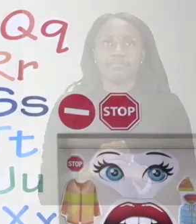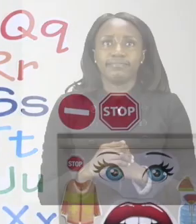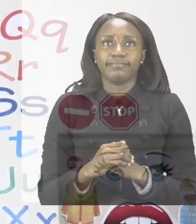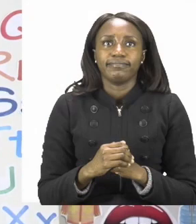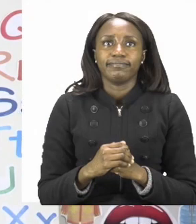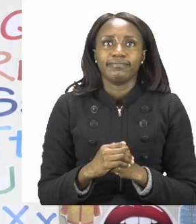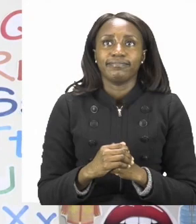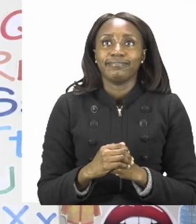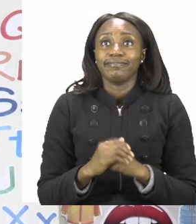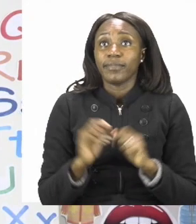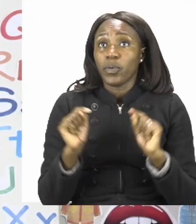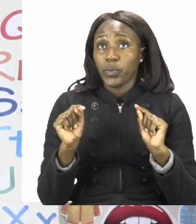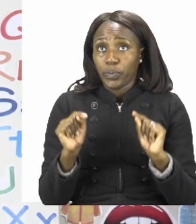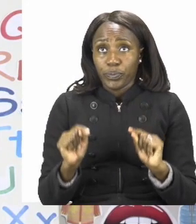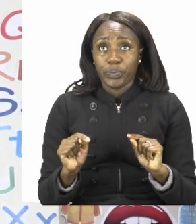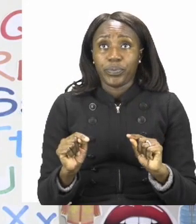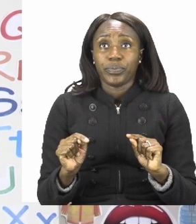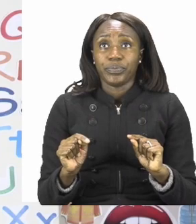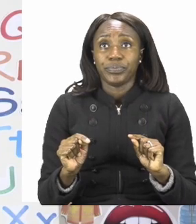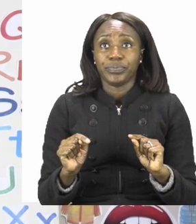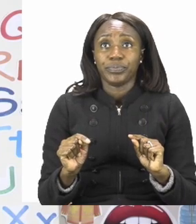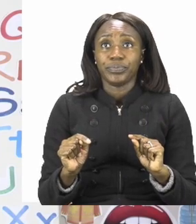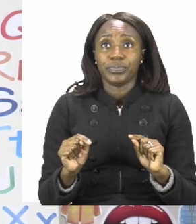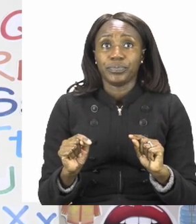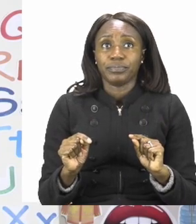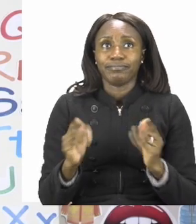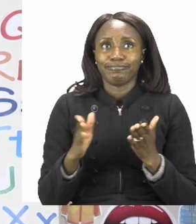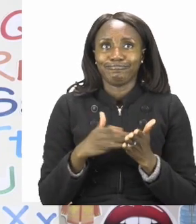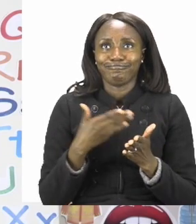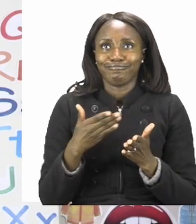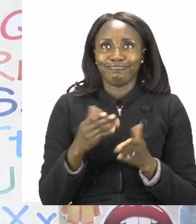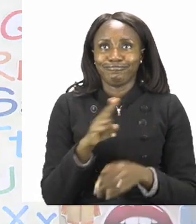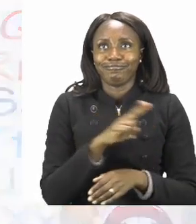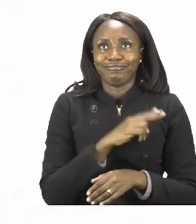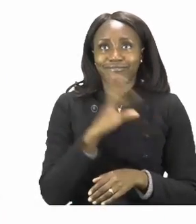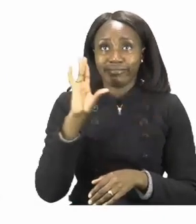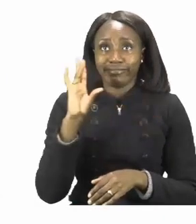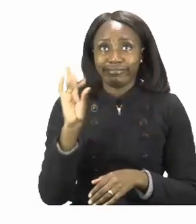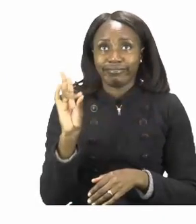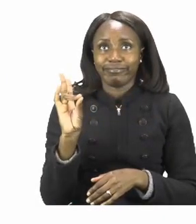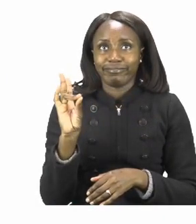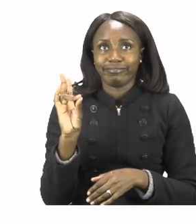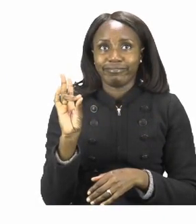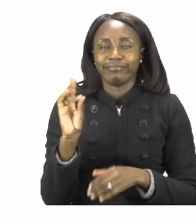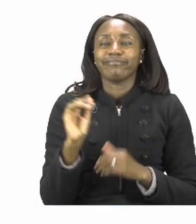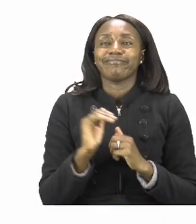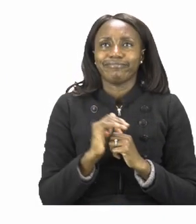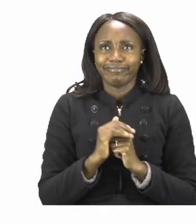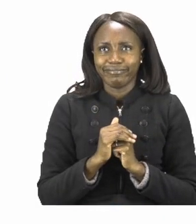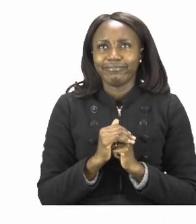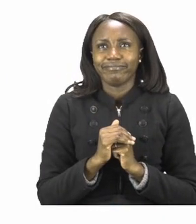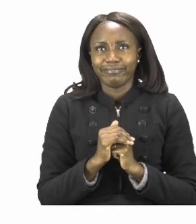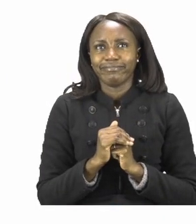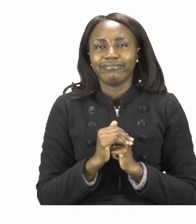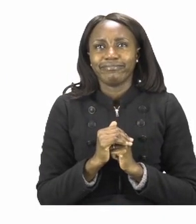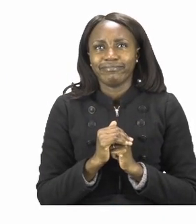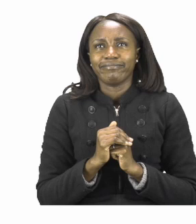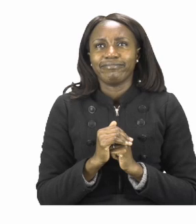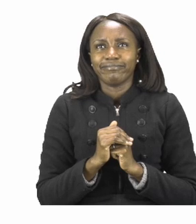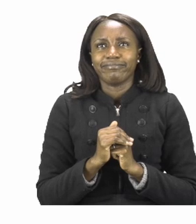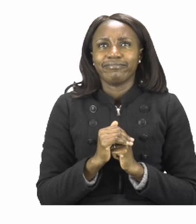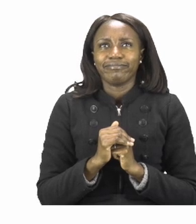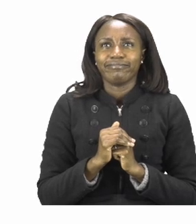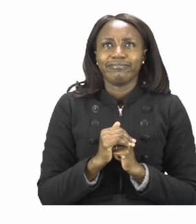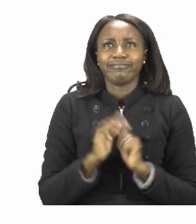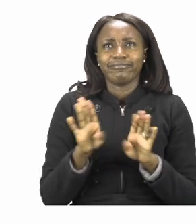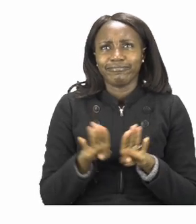For our lesson now, boys and girls, let's all go to page 27. On page 27, we are going to be